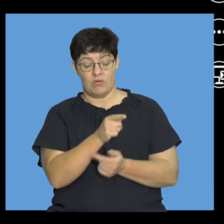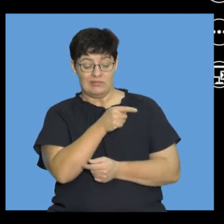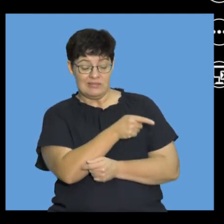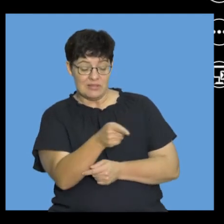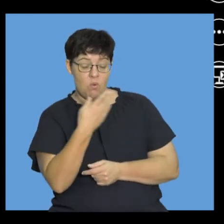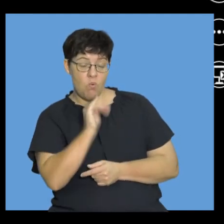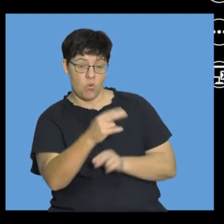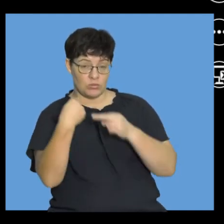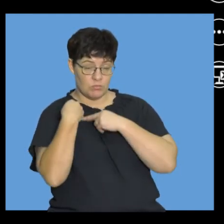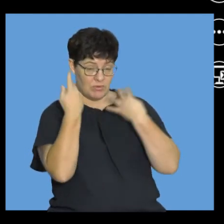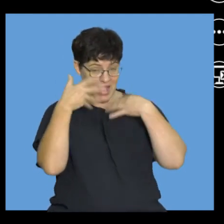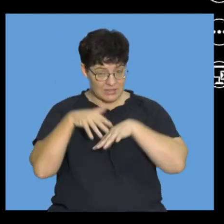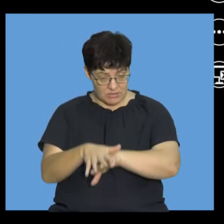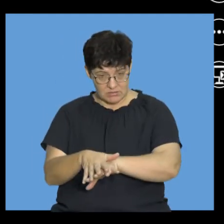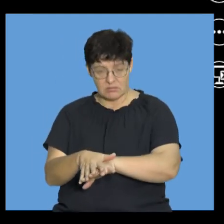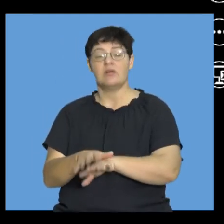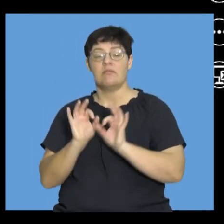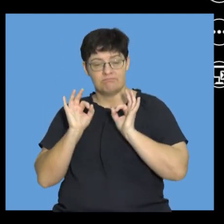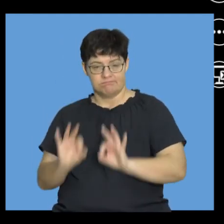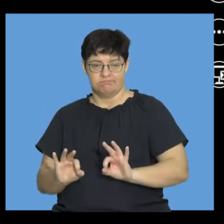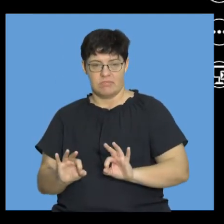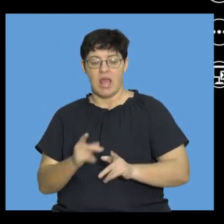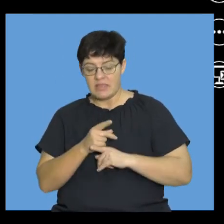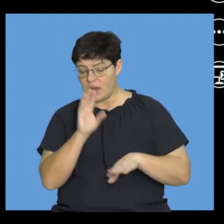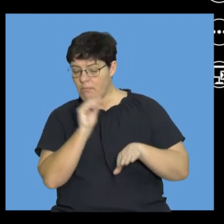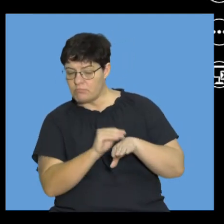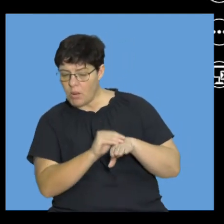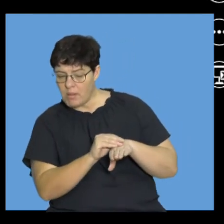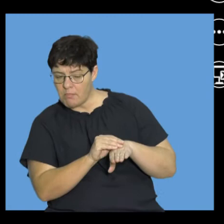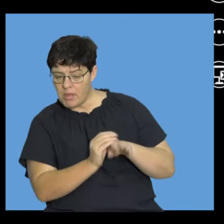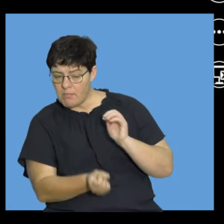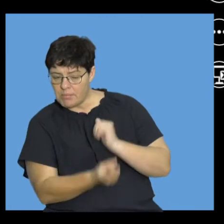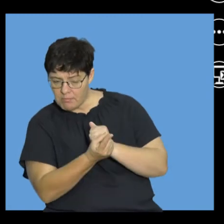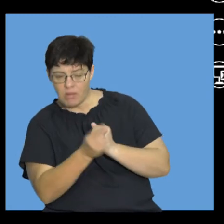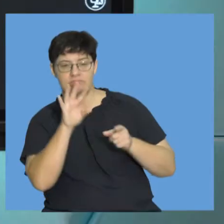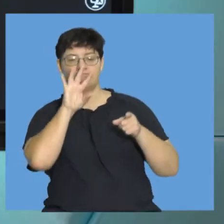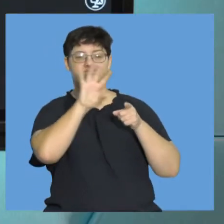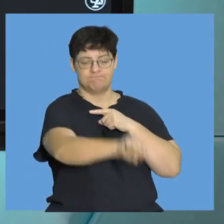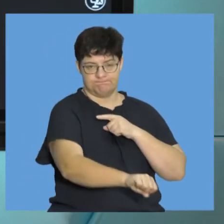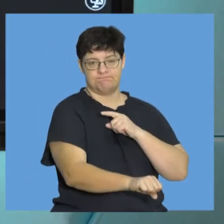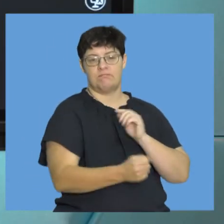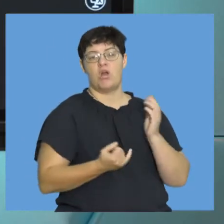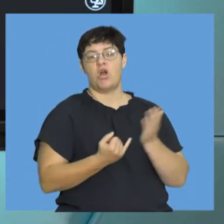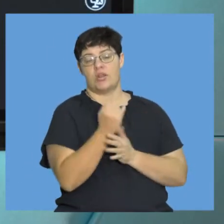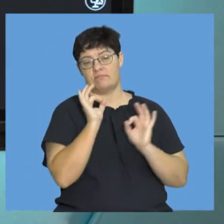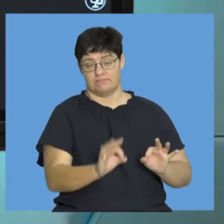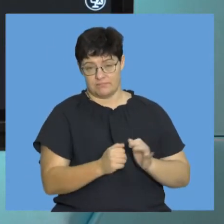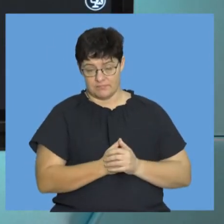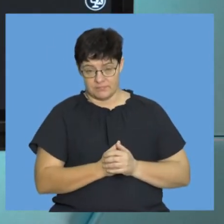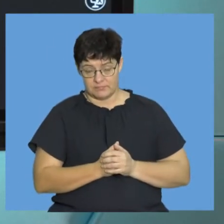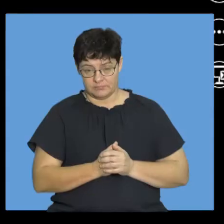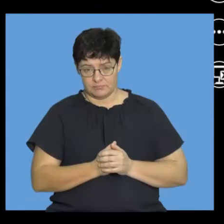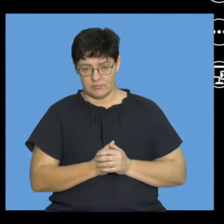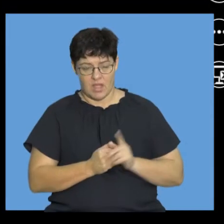implementing it effectively and to identify financial problems early. Definitely. Look at your budget, revisit,